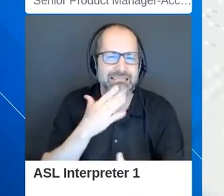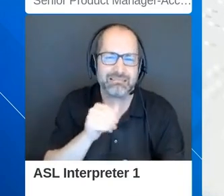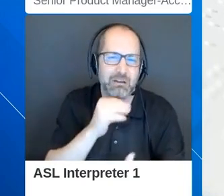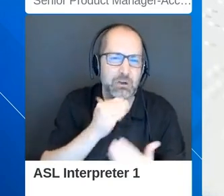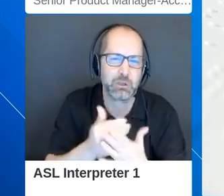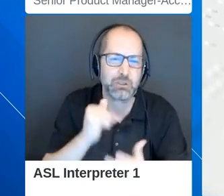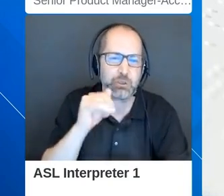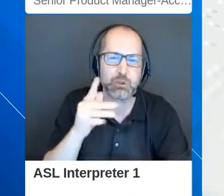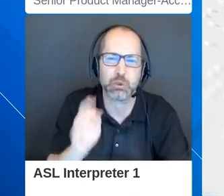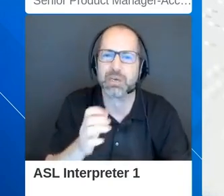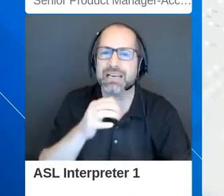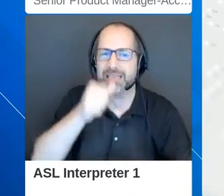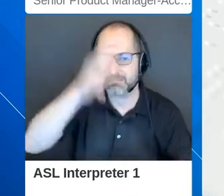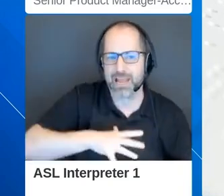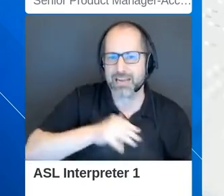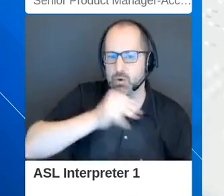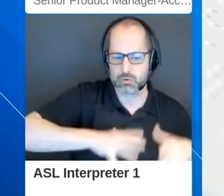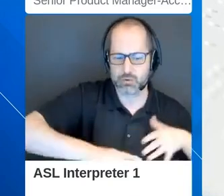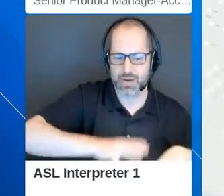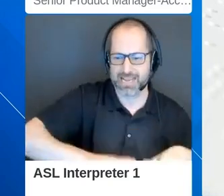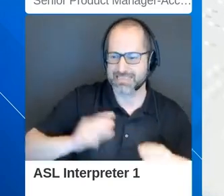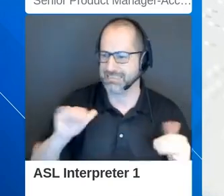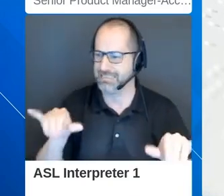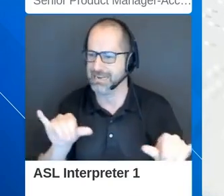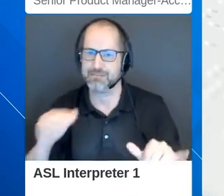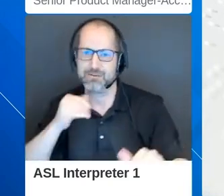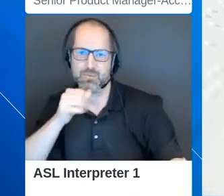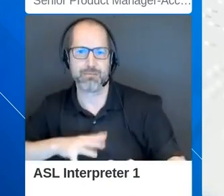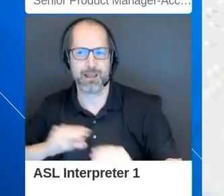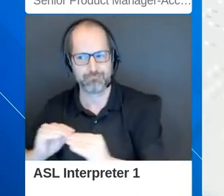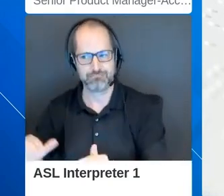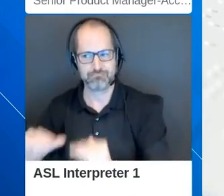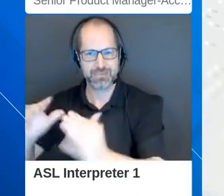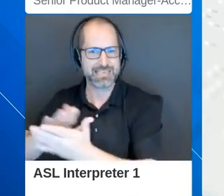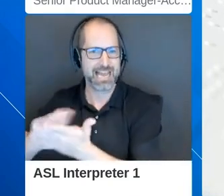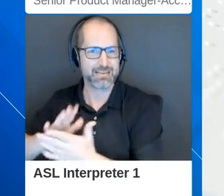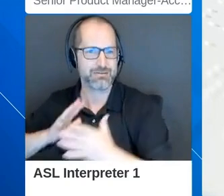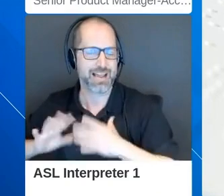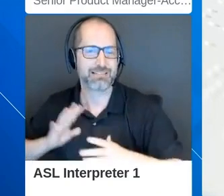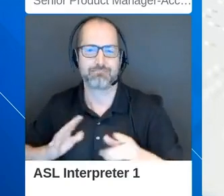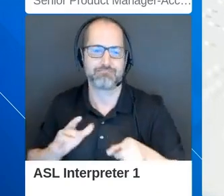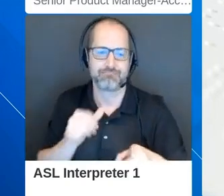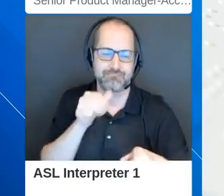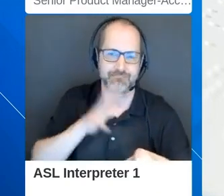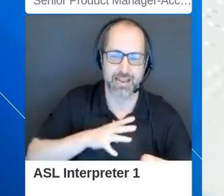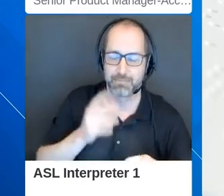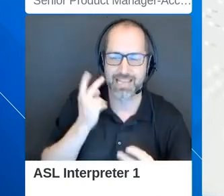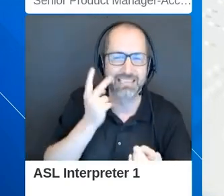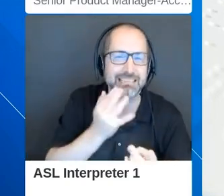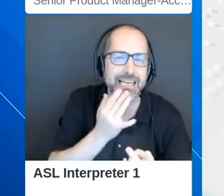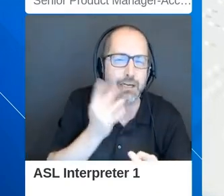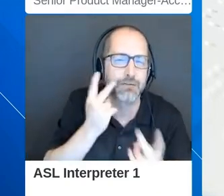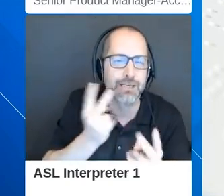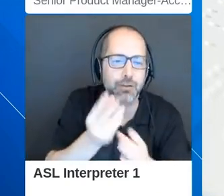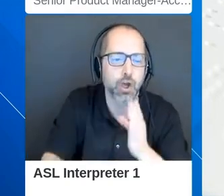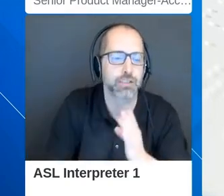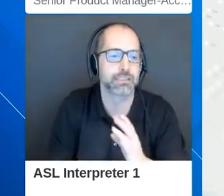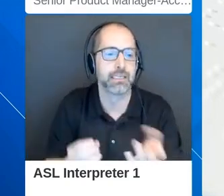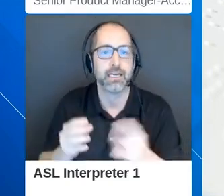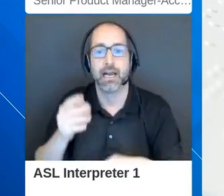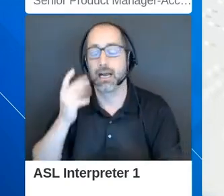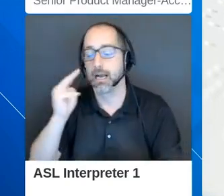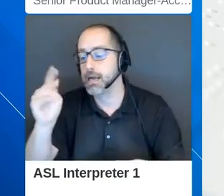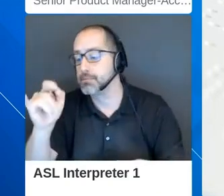as women. 8% of us have some vision or color vision deficiency. I could have cataracts, glaucoma, age-related macular